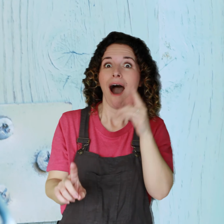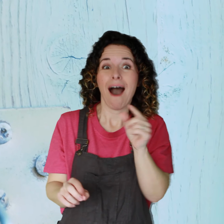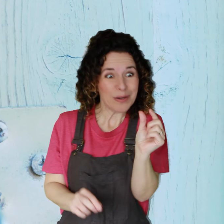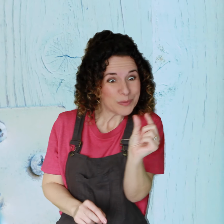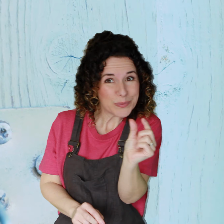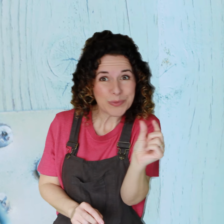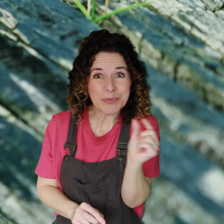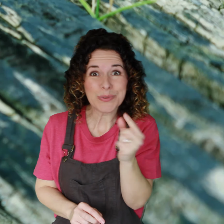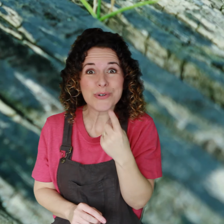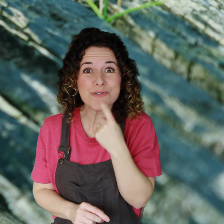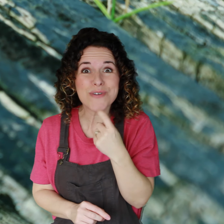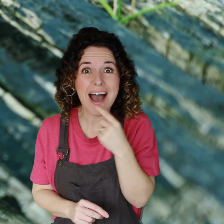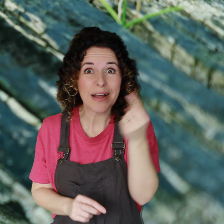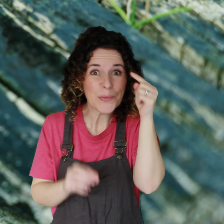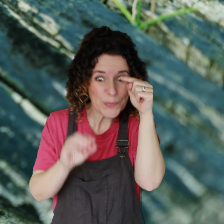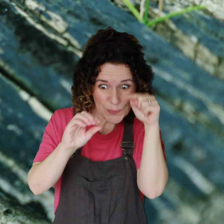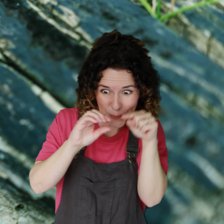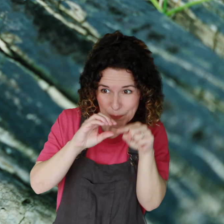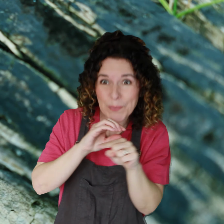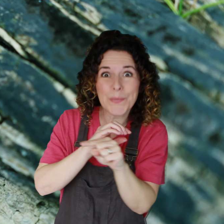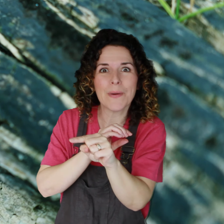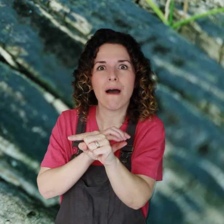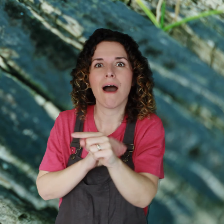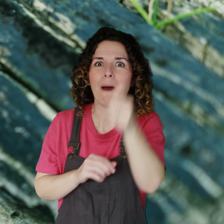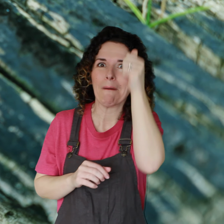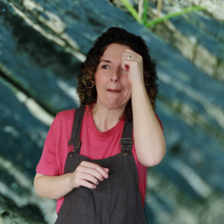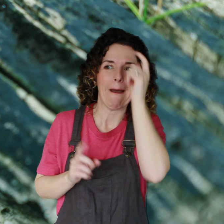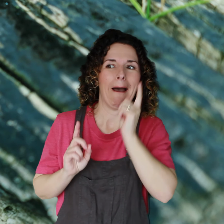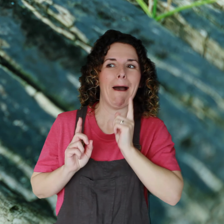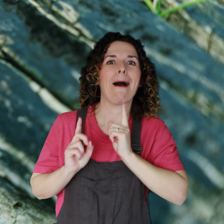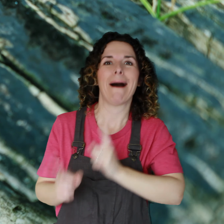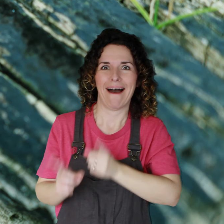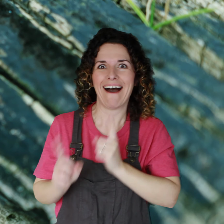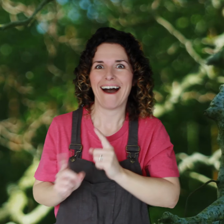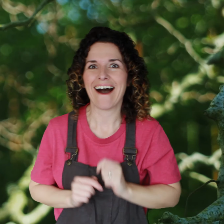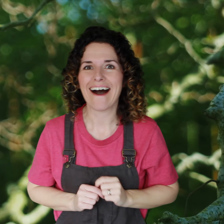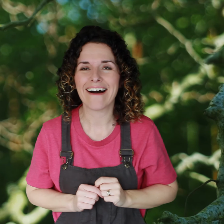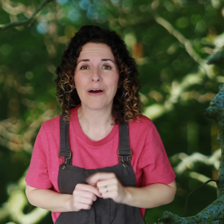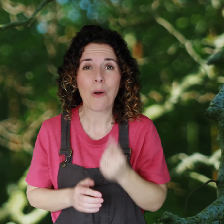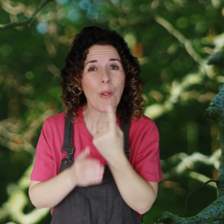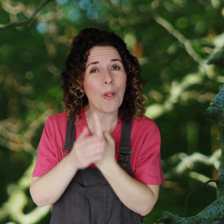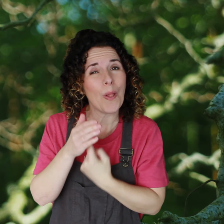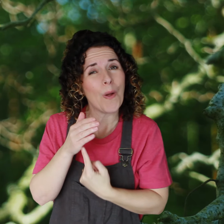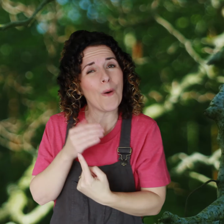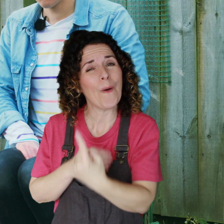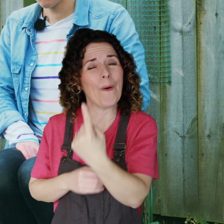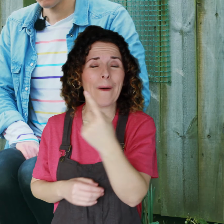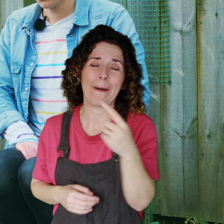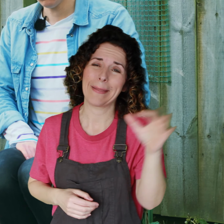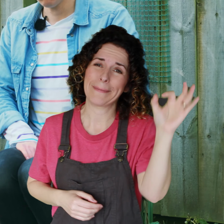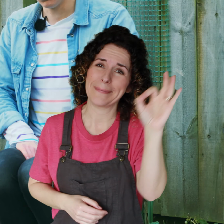bee disappear in a hole. Then you'll know you've spotted this lonesome soul.